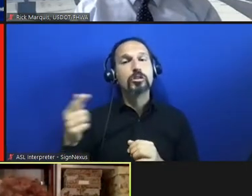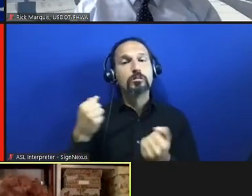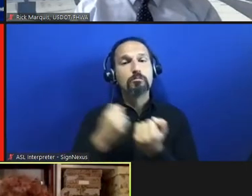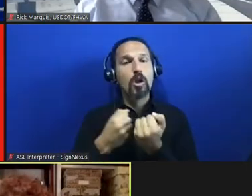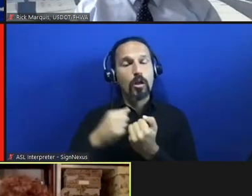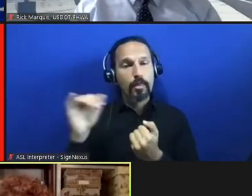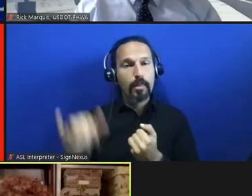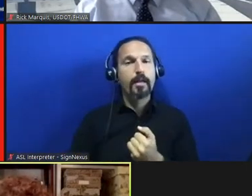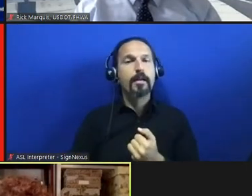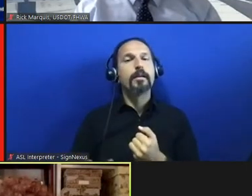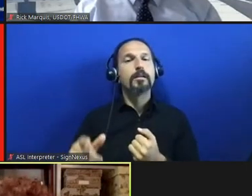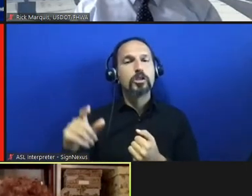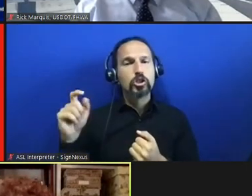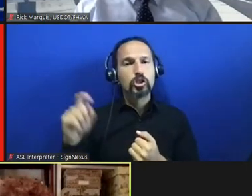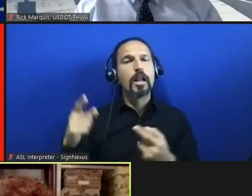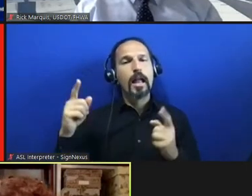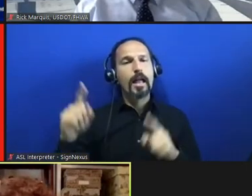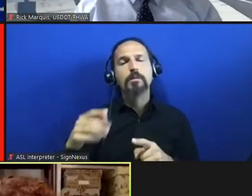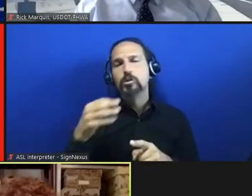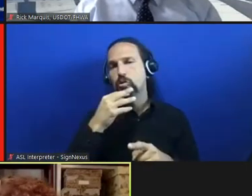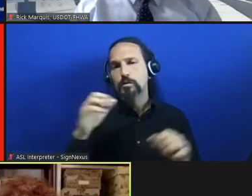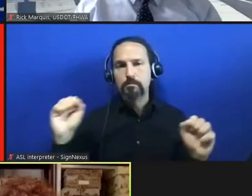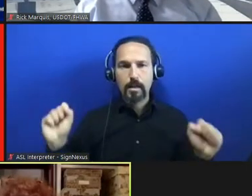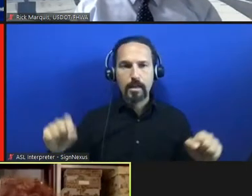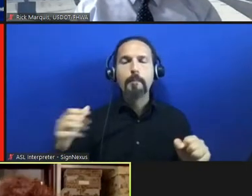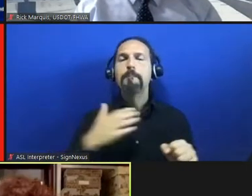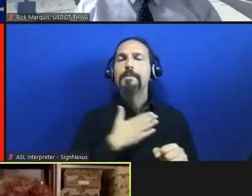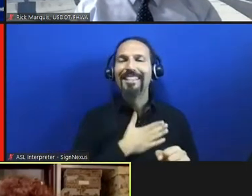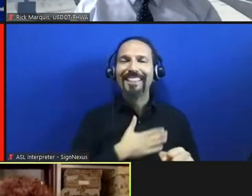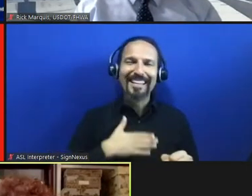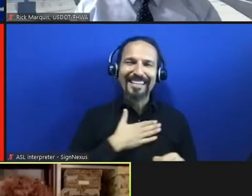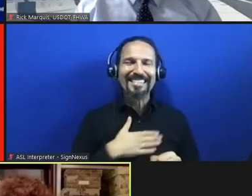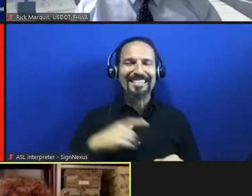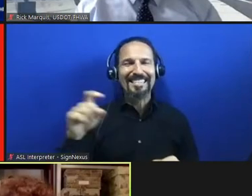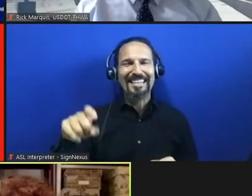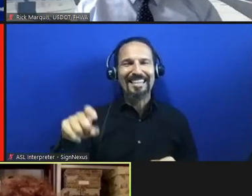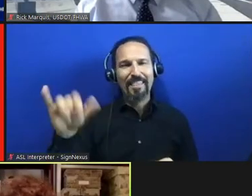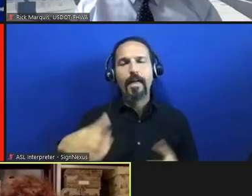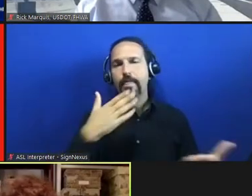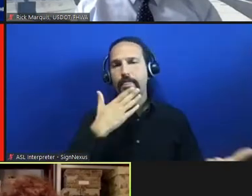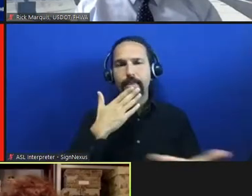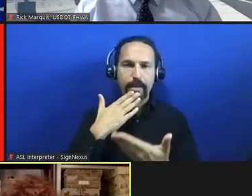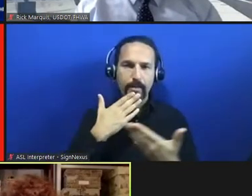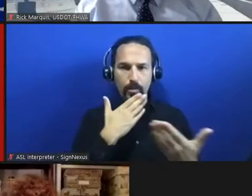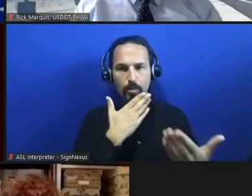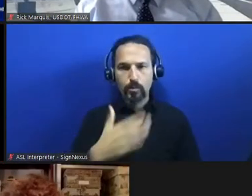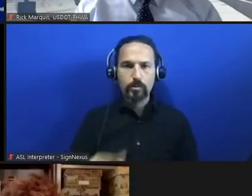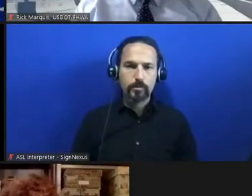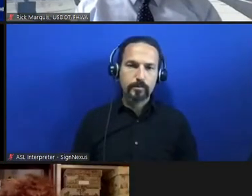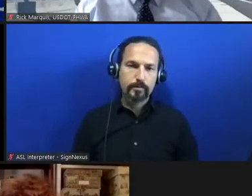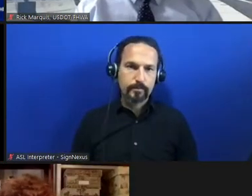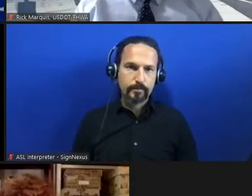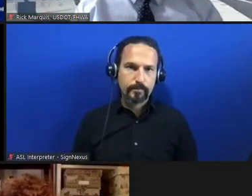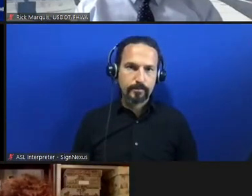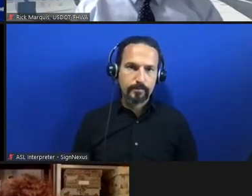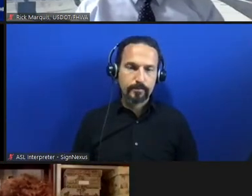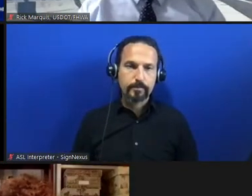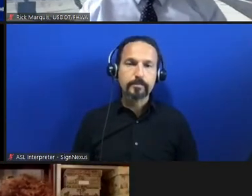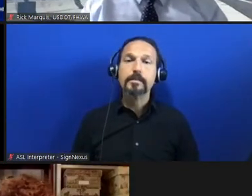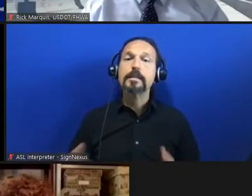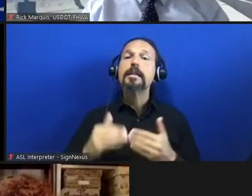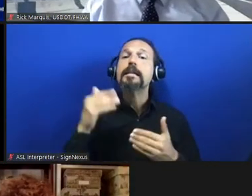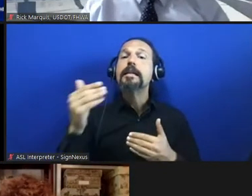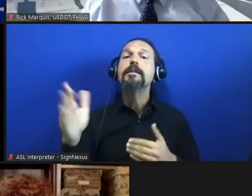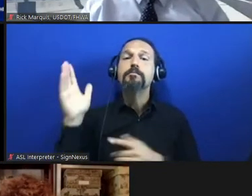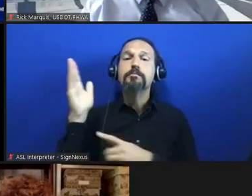congestion pricing should happen as fast as possible please we need this thank you thank you our next